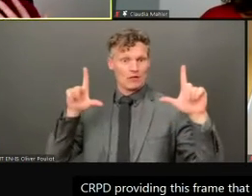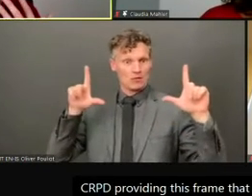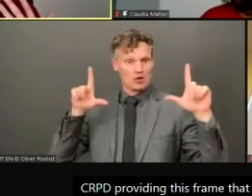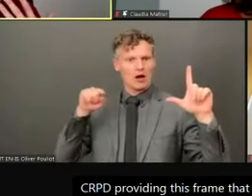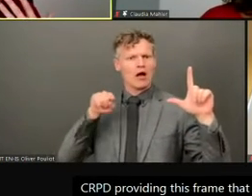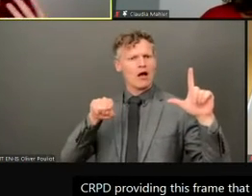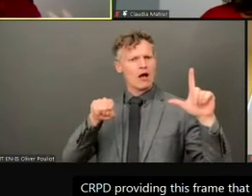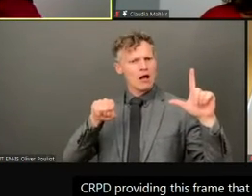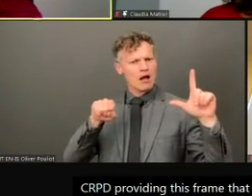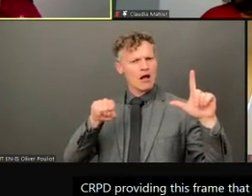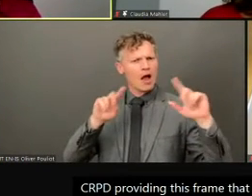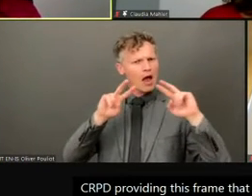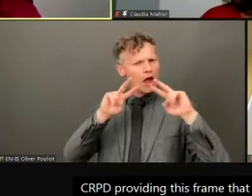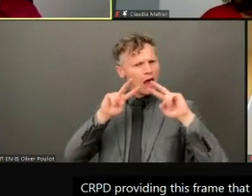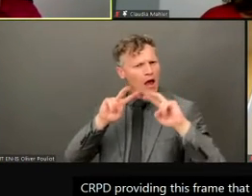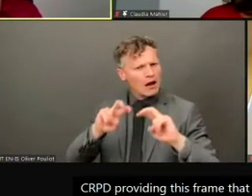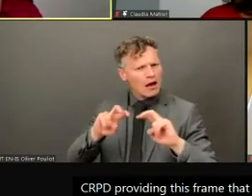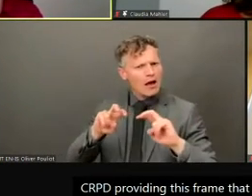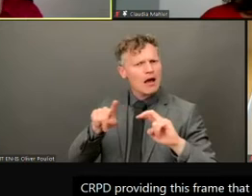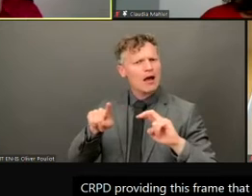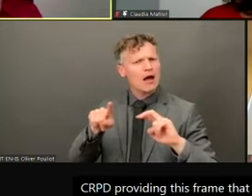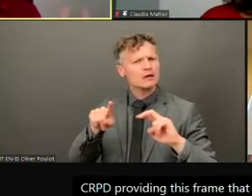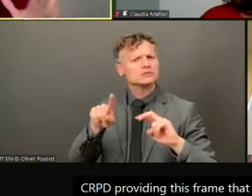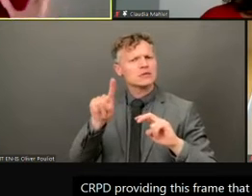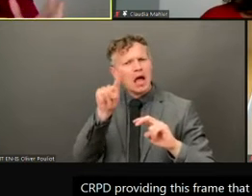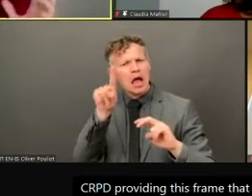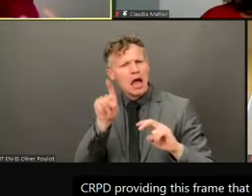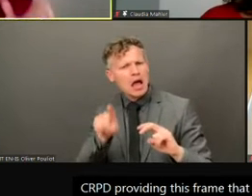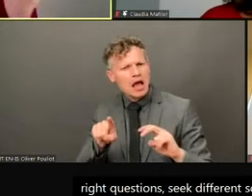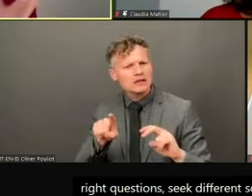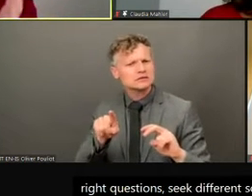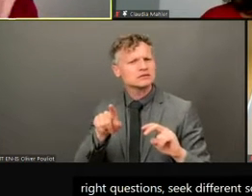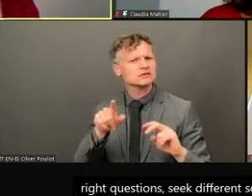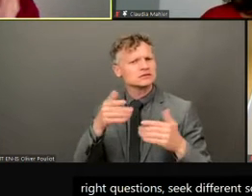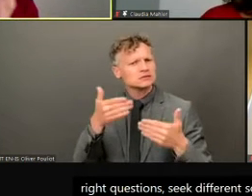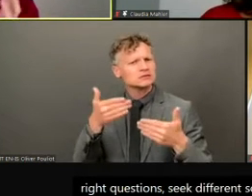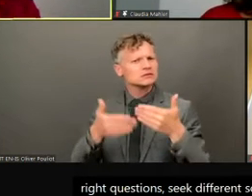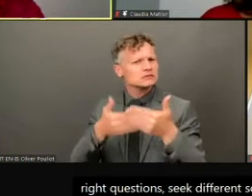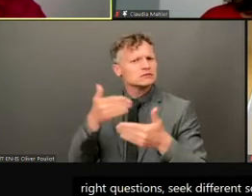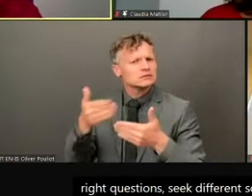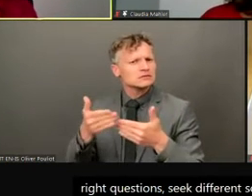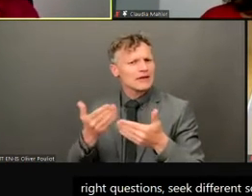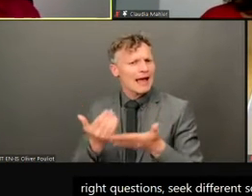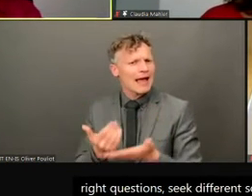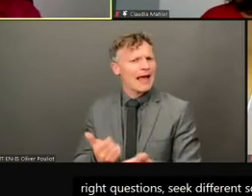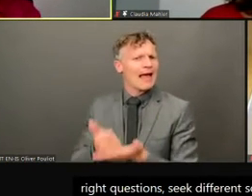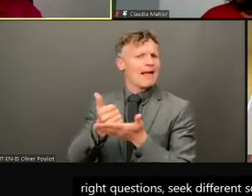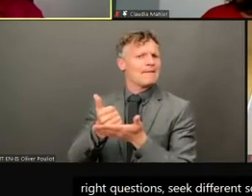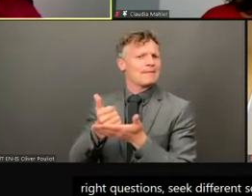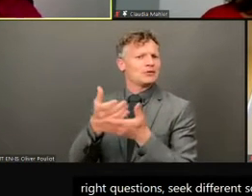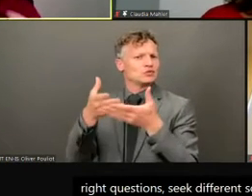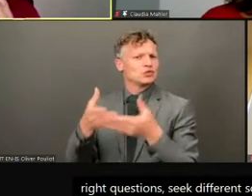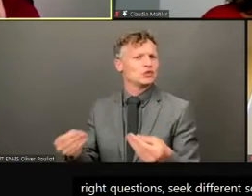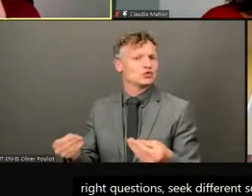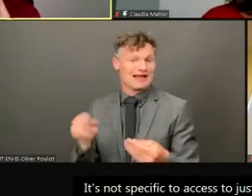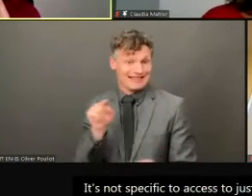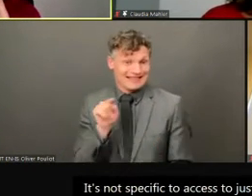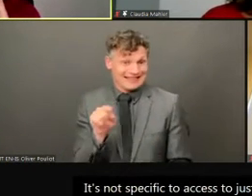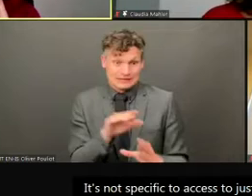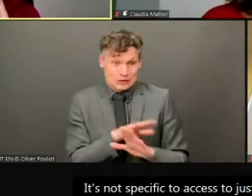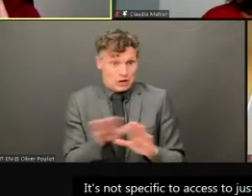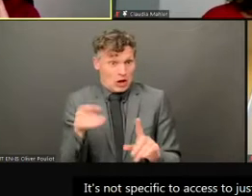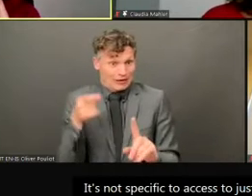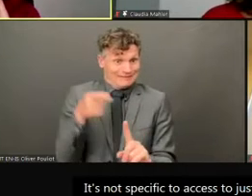different solution has to do with that, right? And it's not specific to access to justice as a right, but really to the full enjoyment of